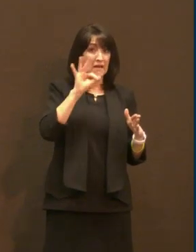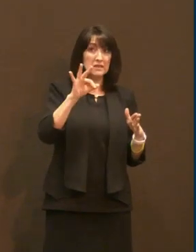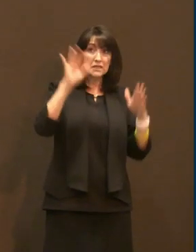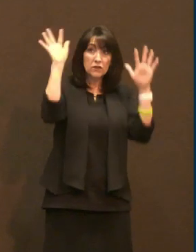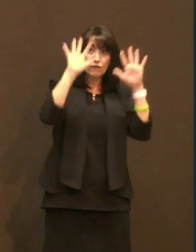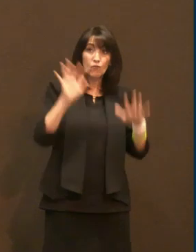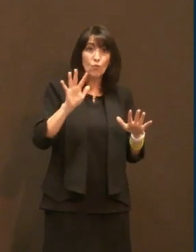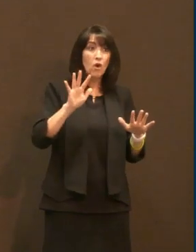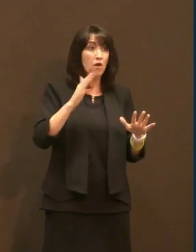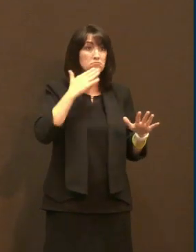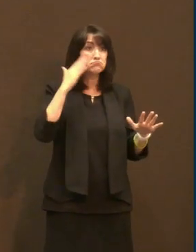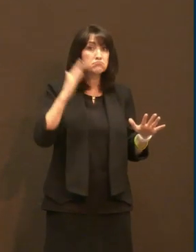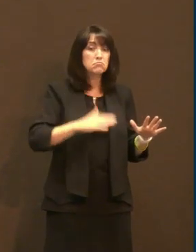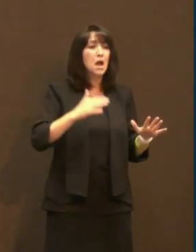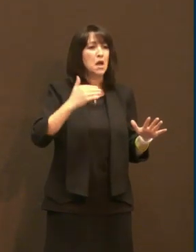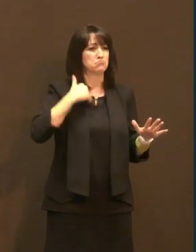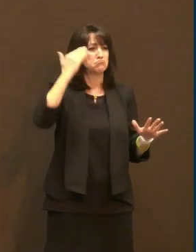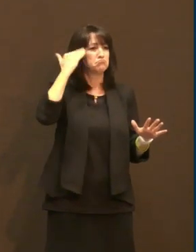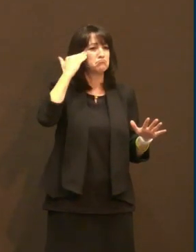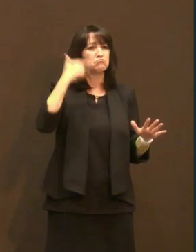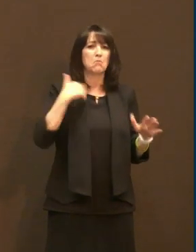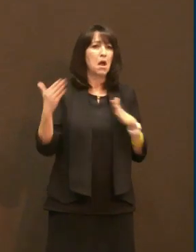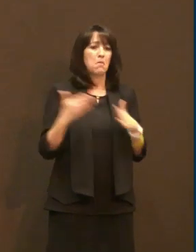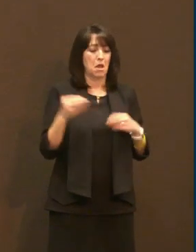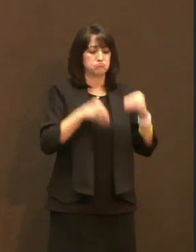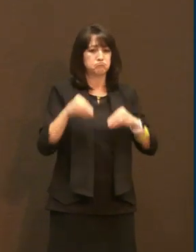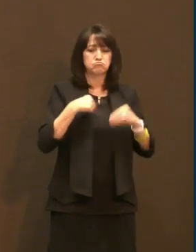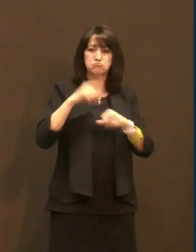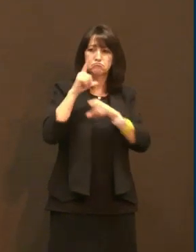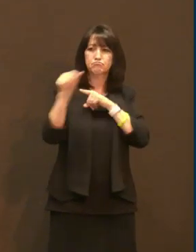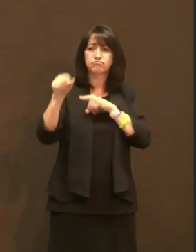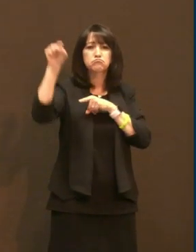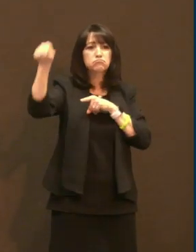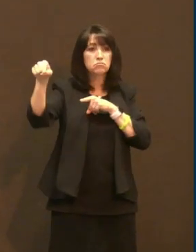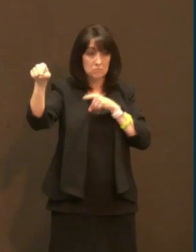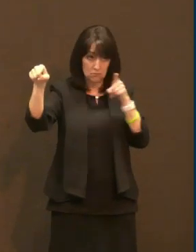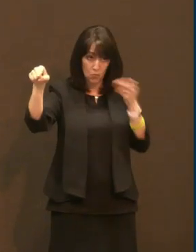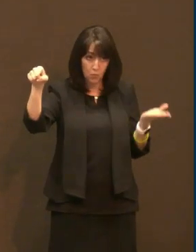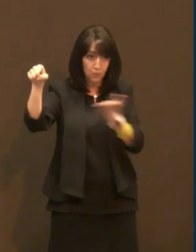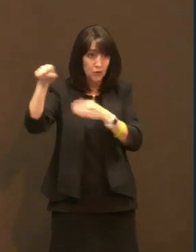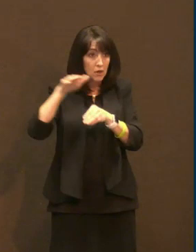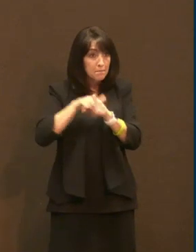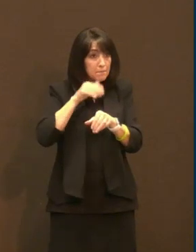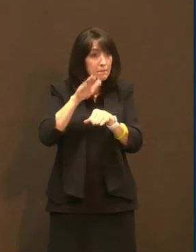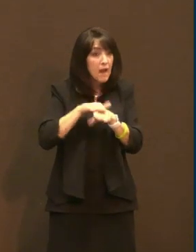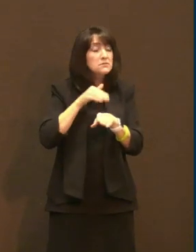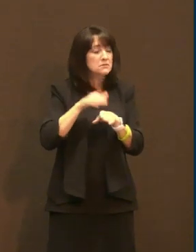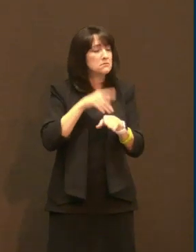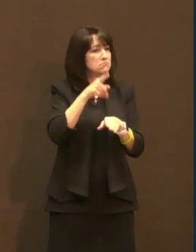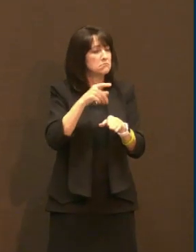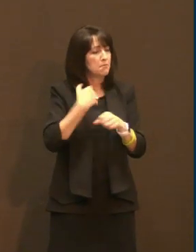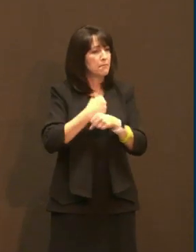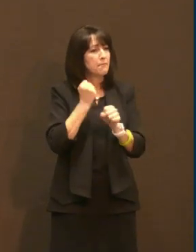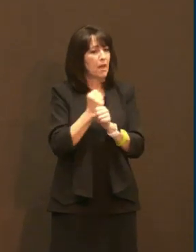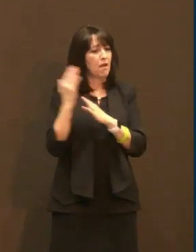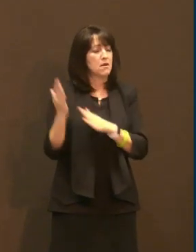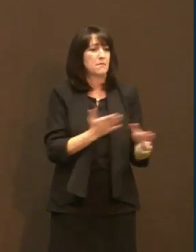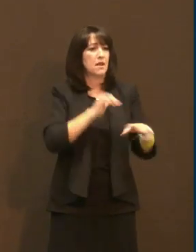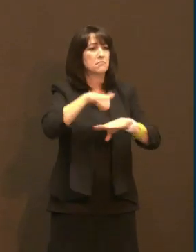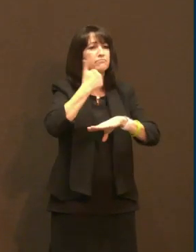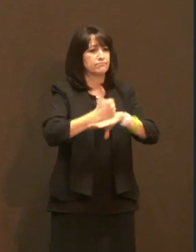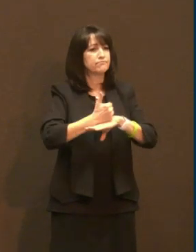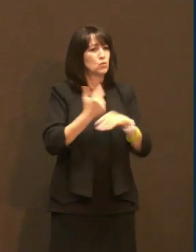domestic animals as well. So if you're at home, you have some extra time, visit preparede.org for more information on hurricane preparedness and other